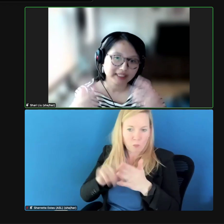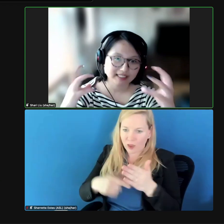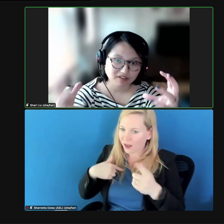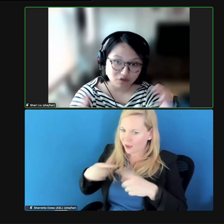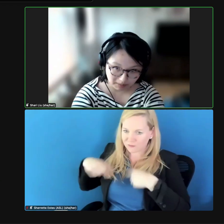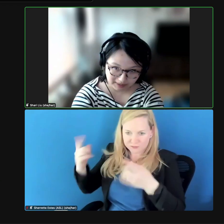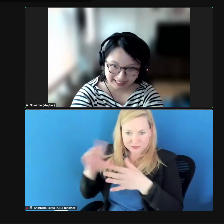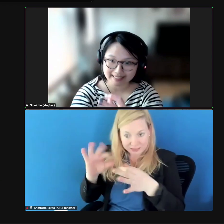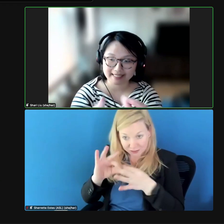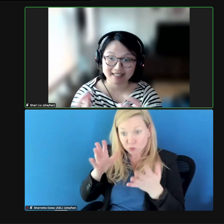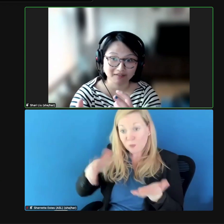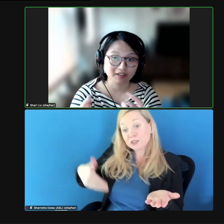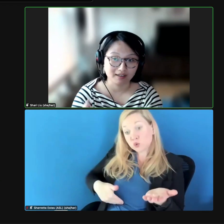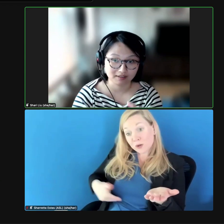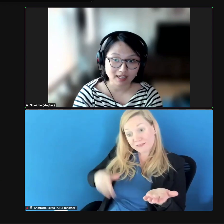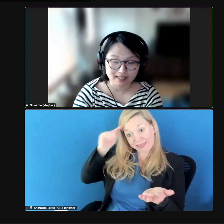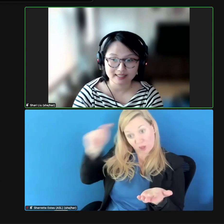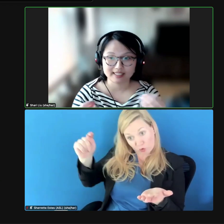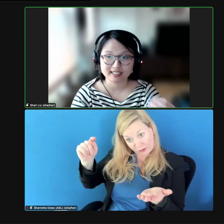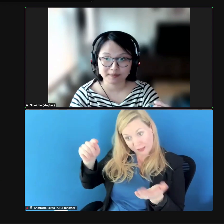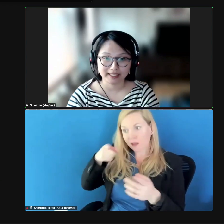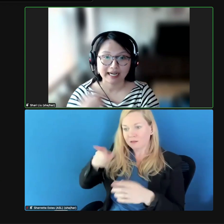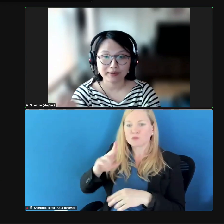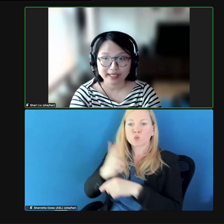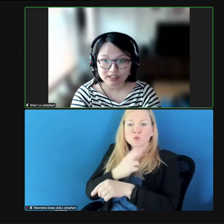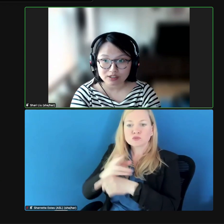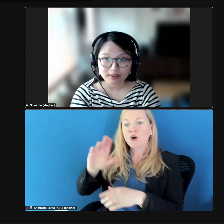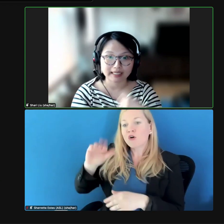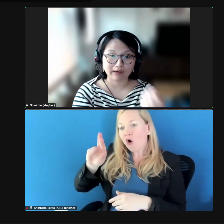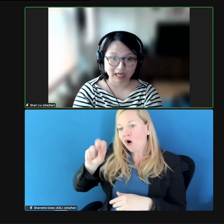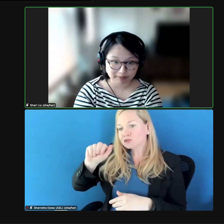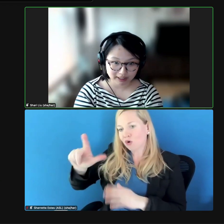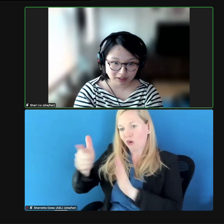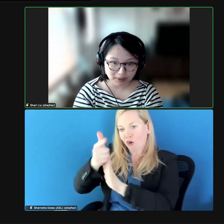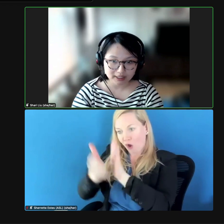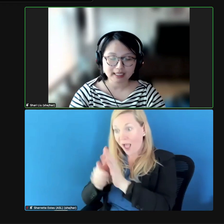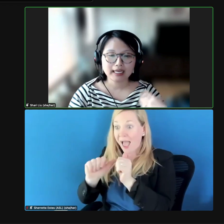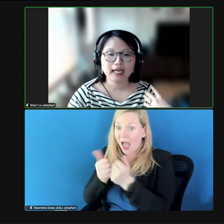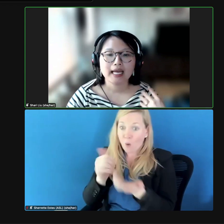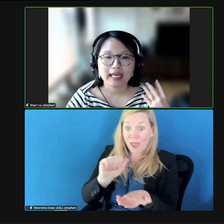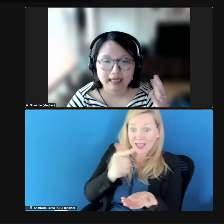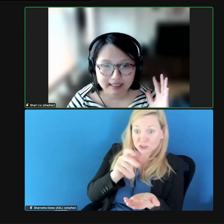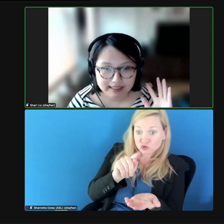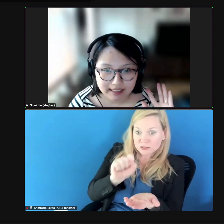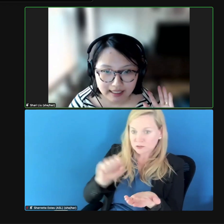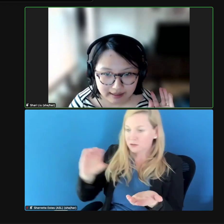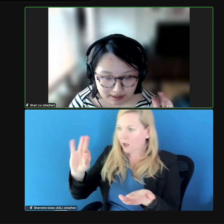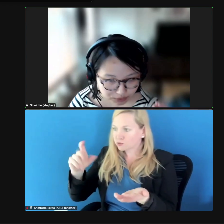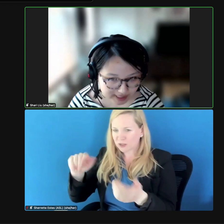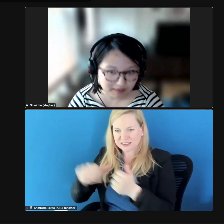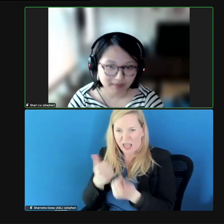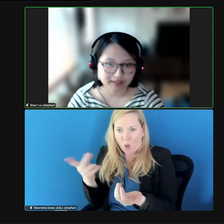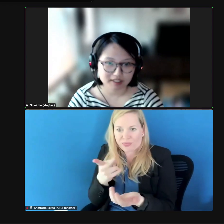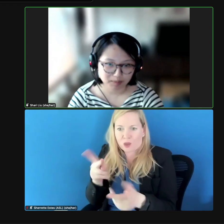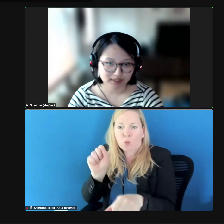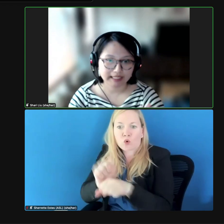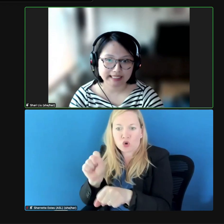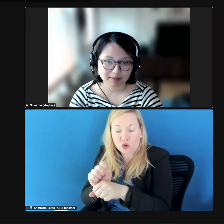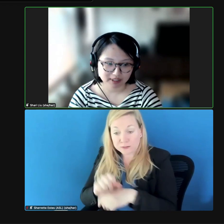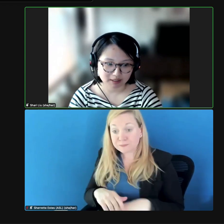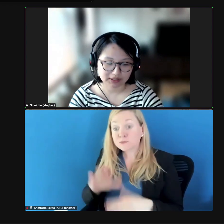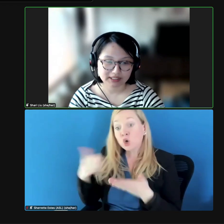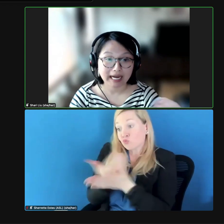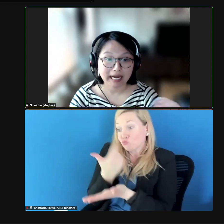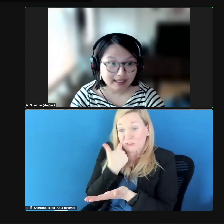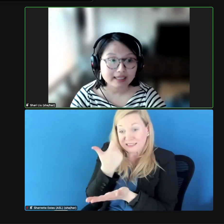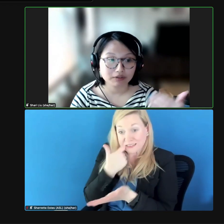intuitive theory that is formalized as a set of causal laws that stipulate how agents work and how objects work. And these recent models built on